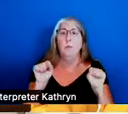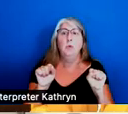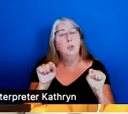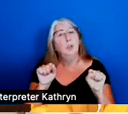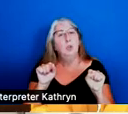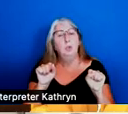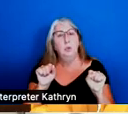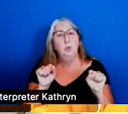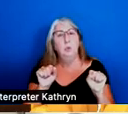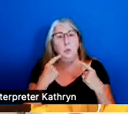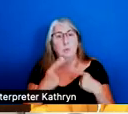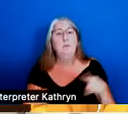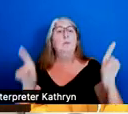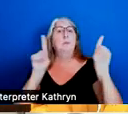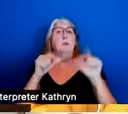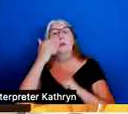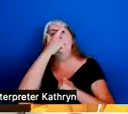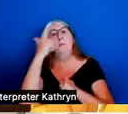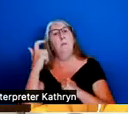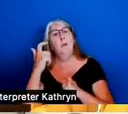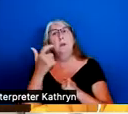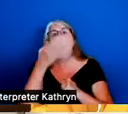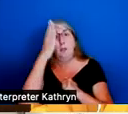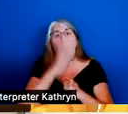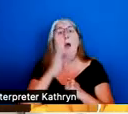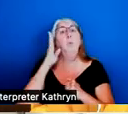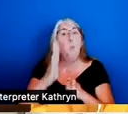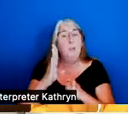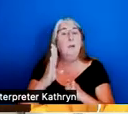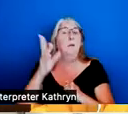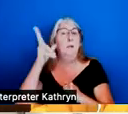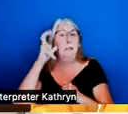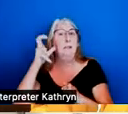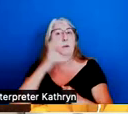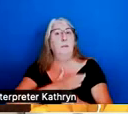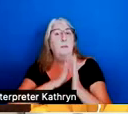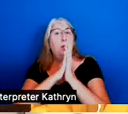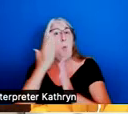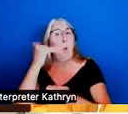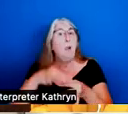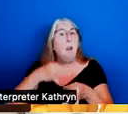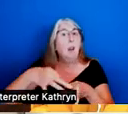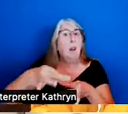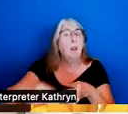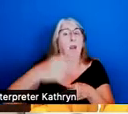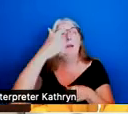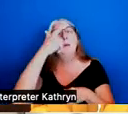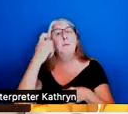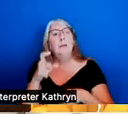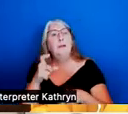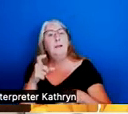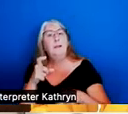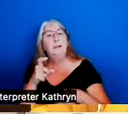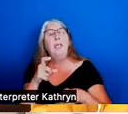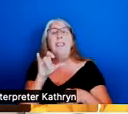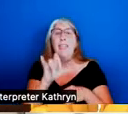escape because God will hear my prayers. Why was he taking so long? Because he needed the experience that I